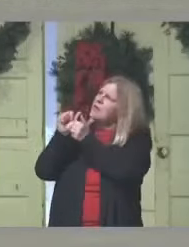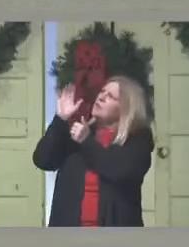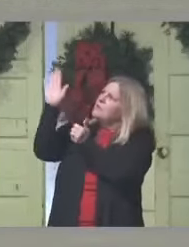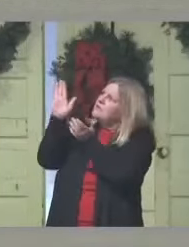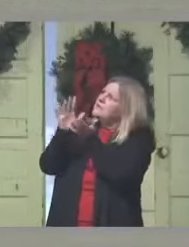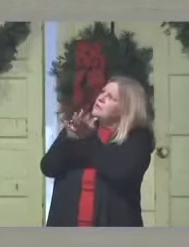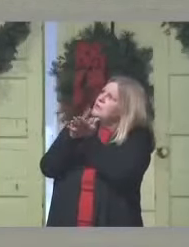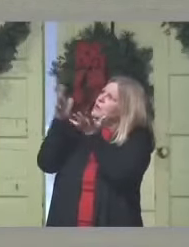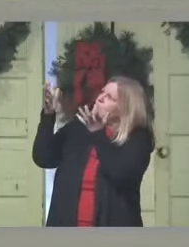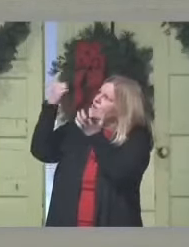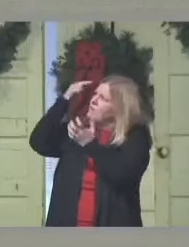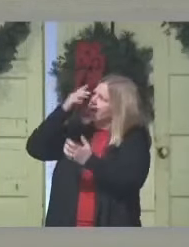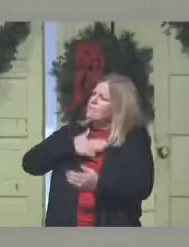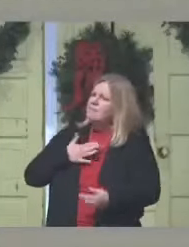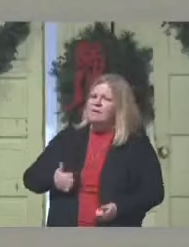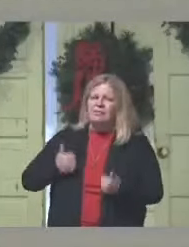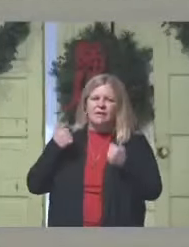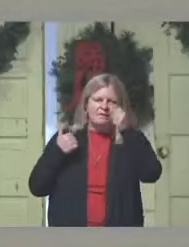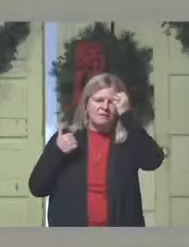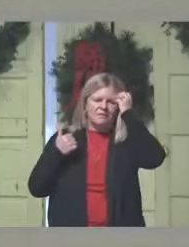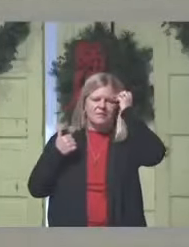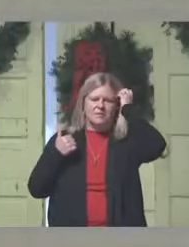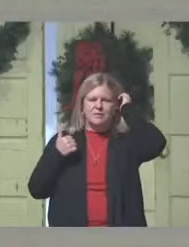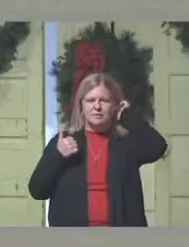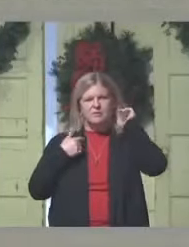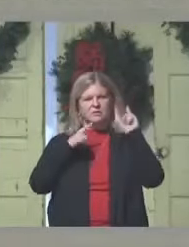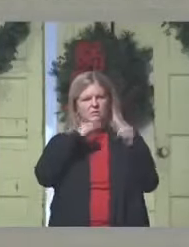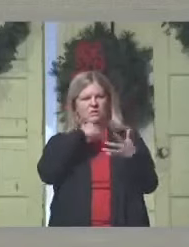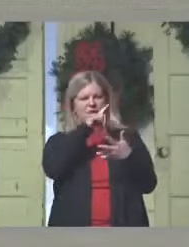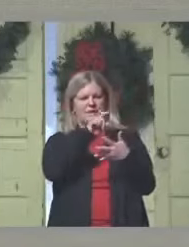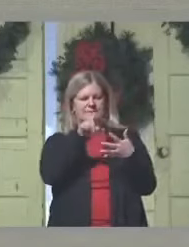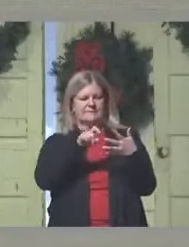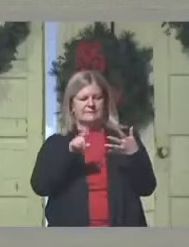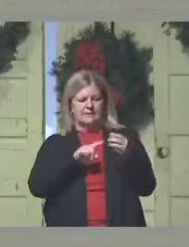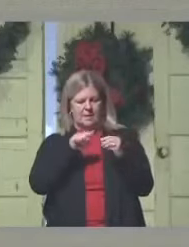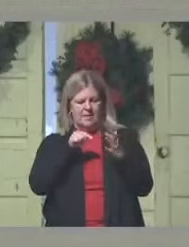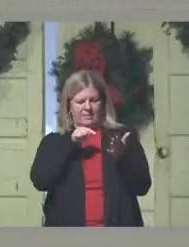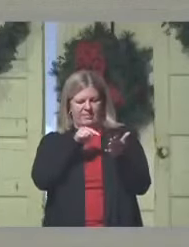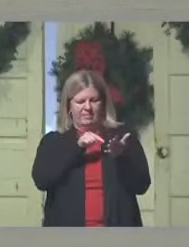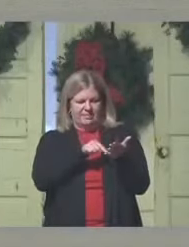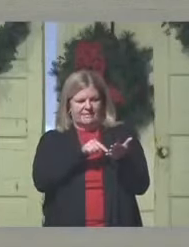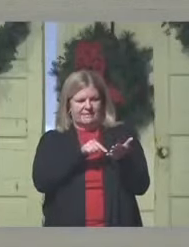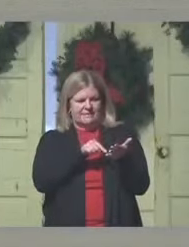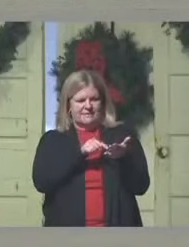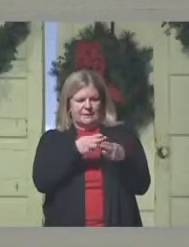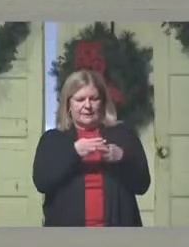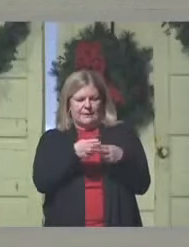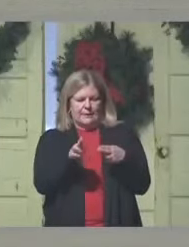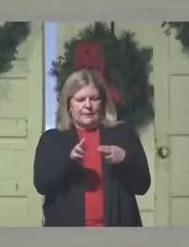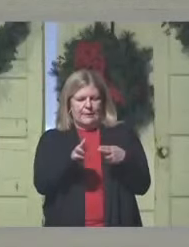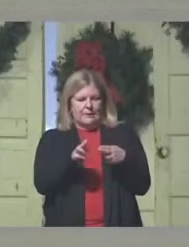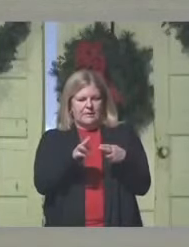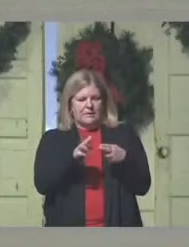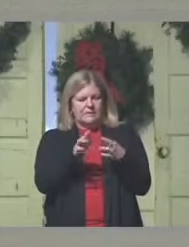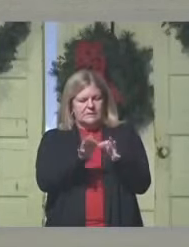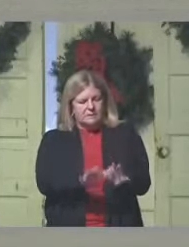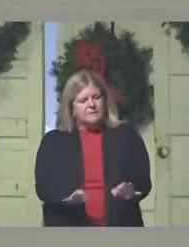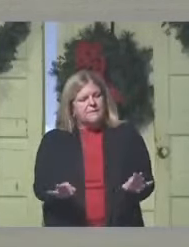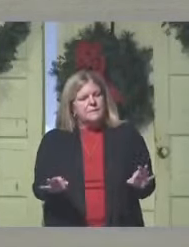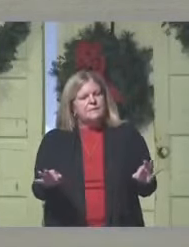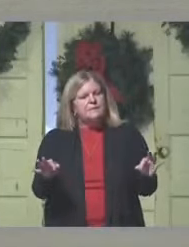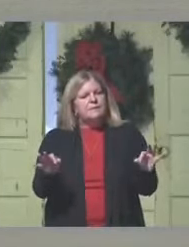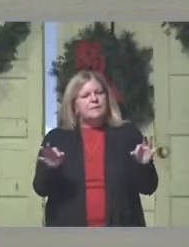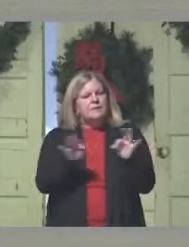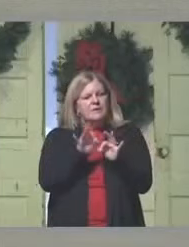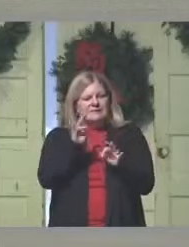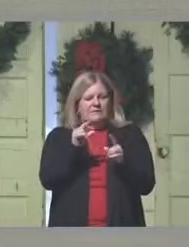glorious will for my life. Let's ask some questions about this crisp, brief, meaningful,